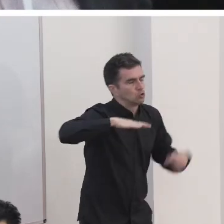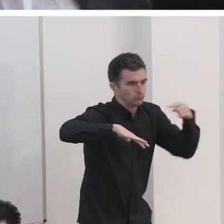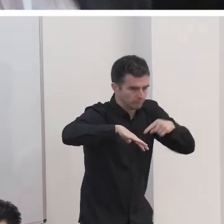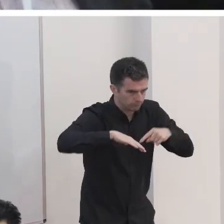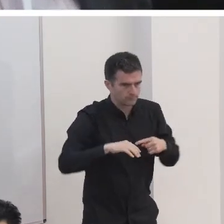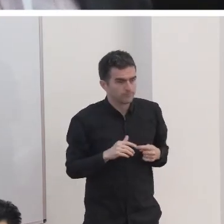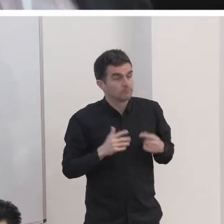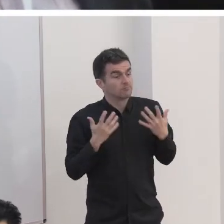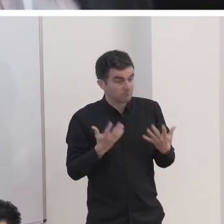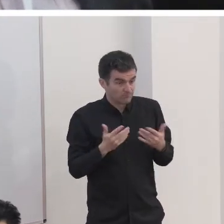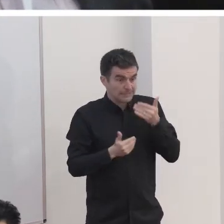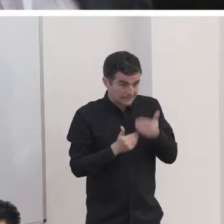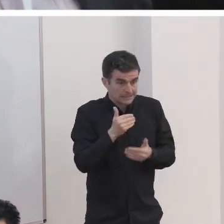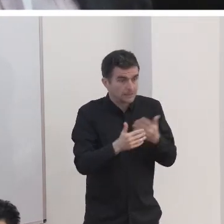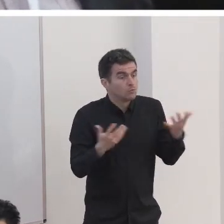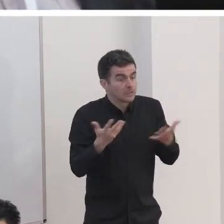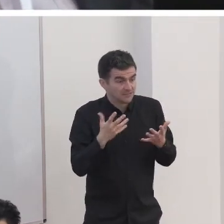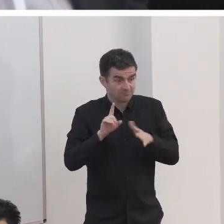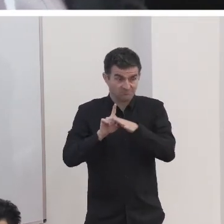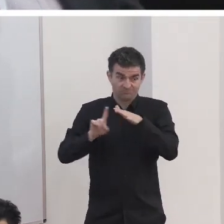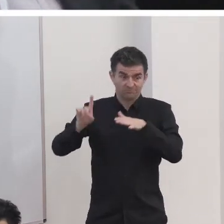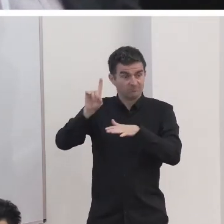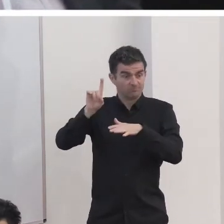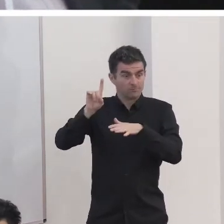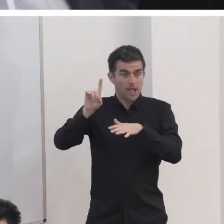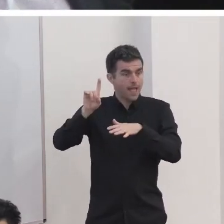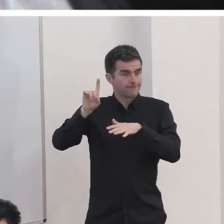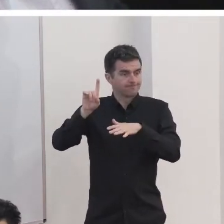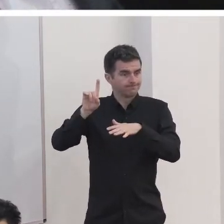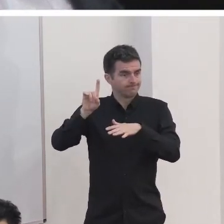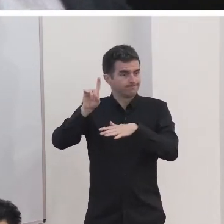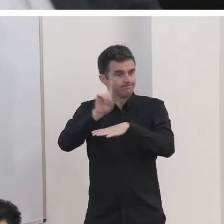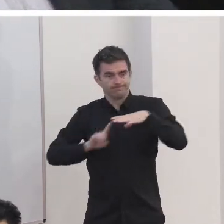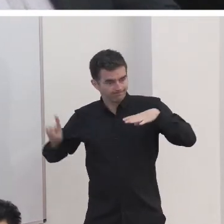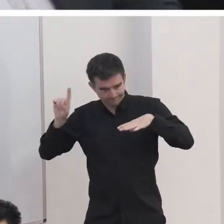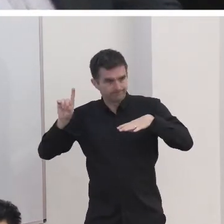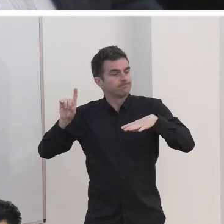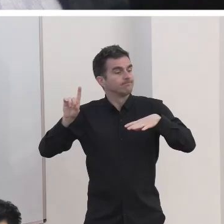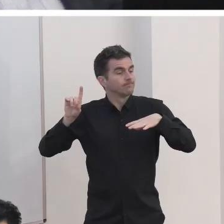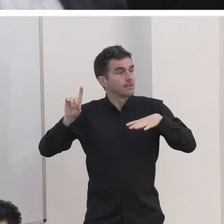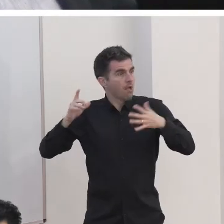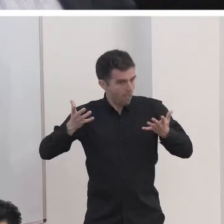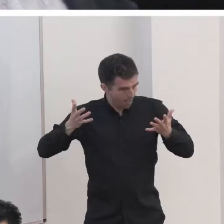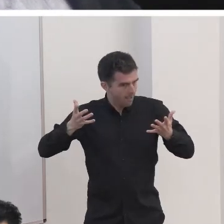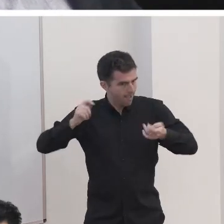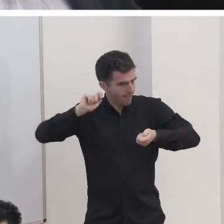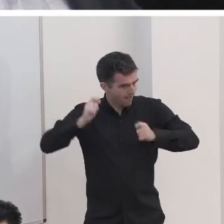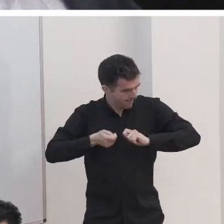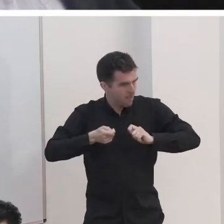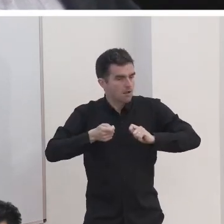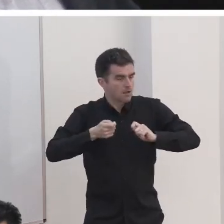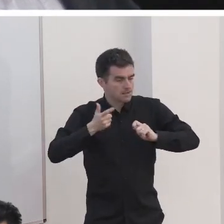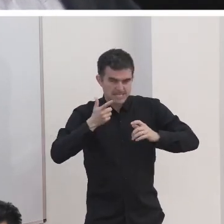assigned one of the directors of the Ministry of Higher Education to the Sierra Leone Law School. And they were allowed. So